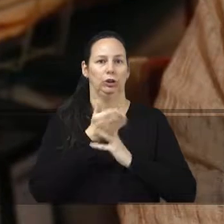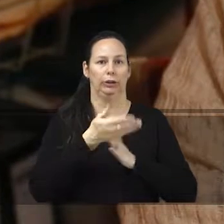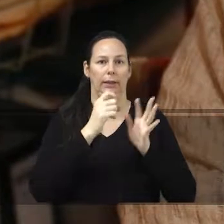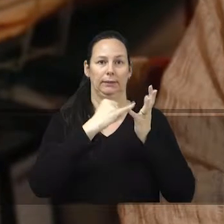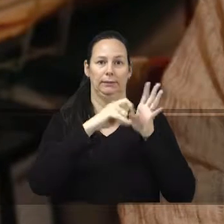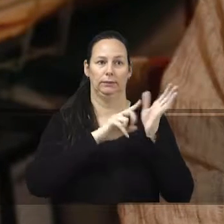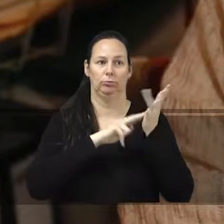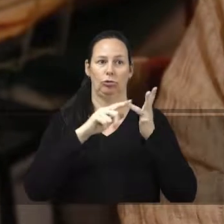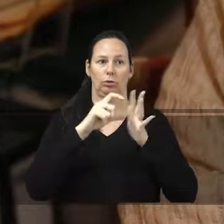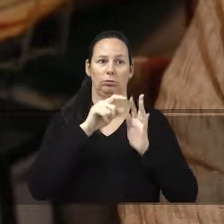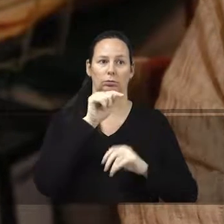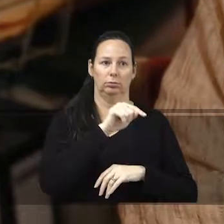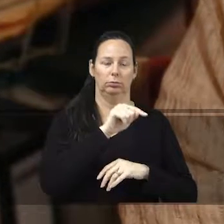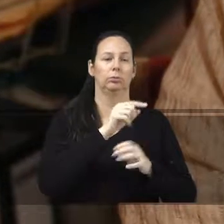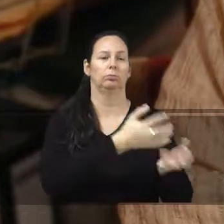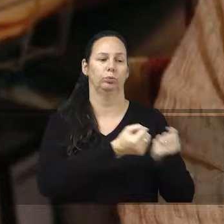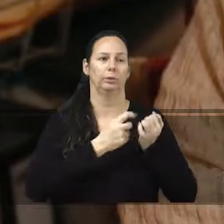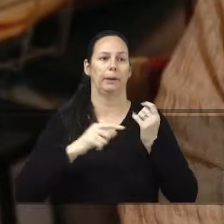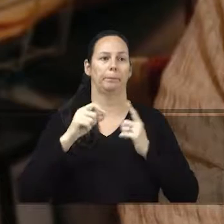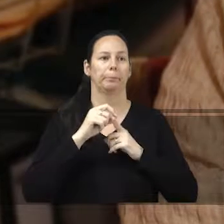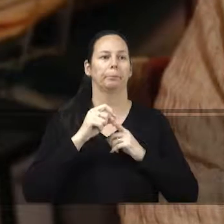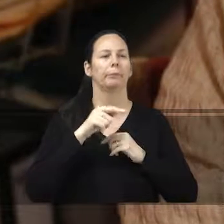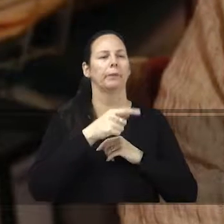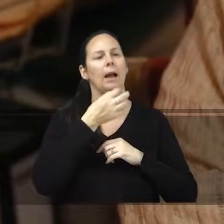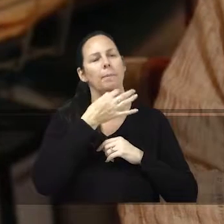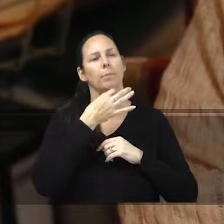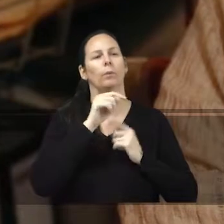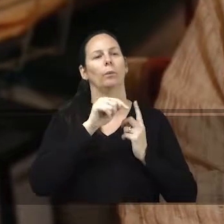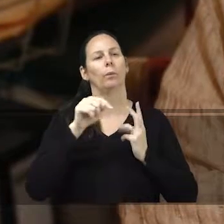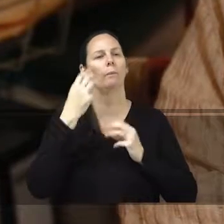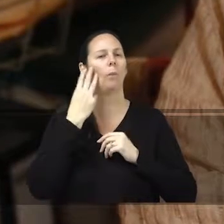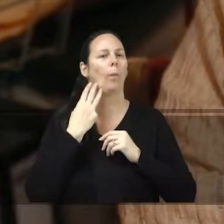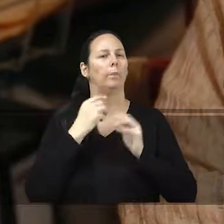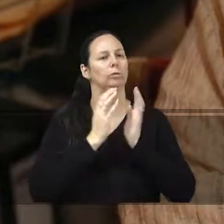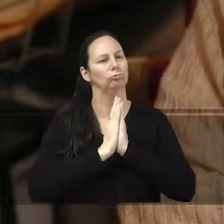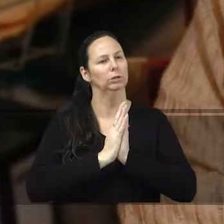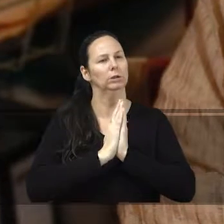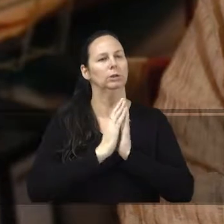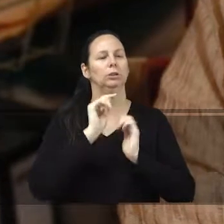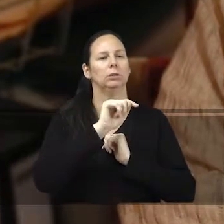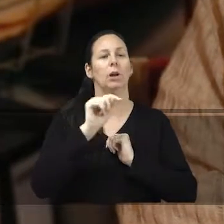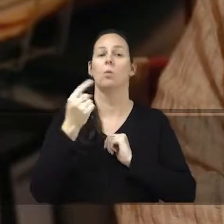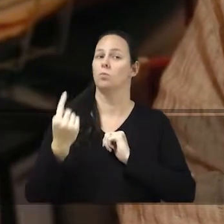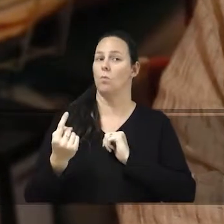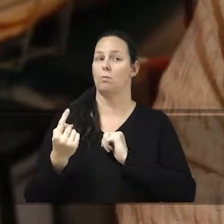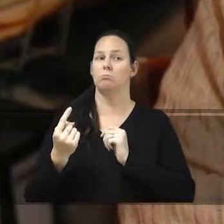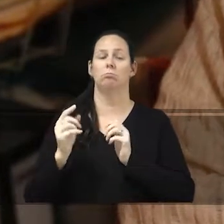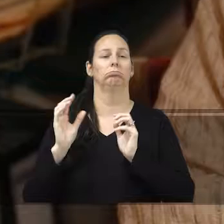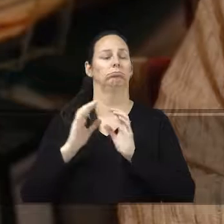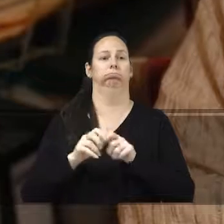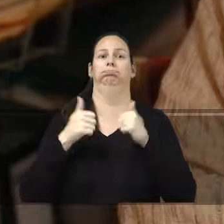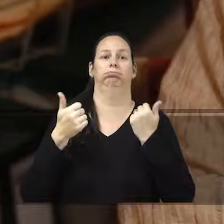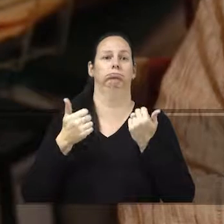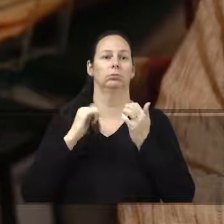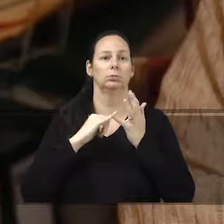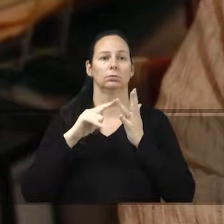religious and one extraordinary sociologist. I say extraordinary because she